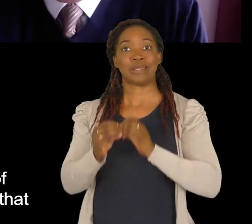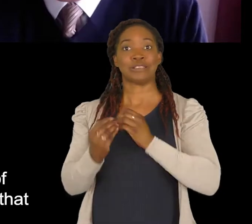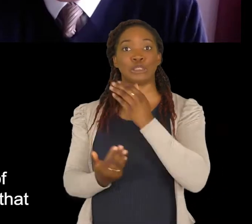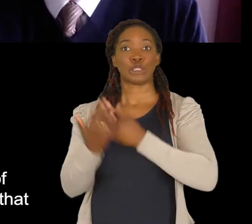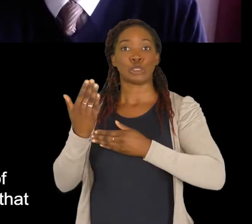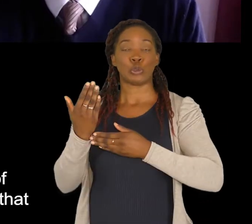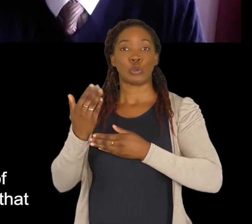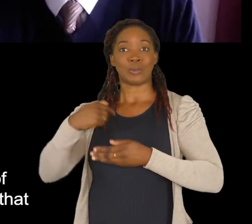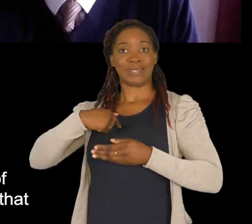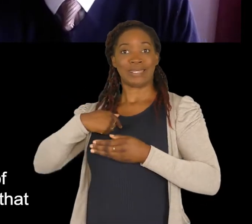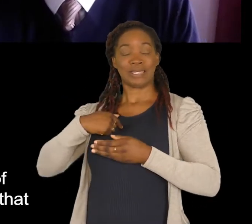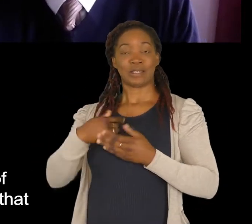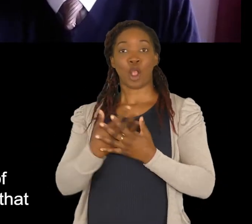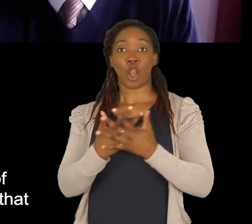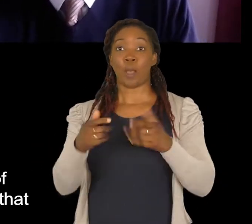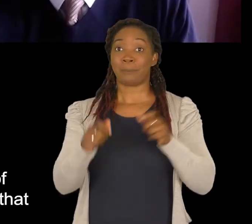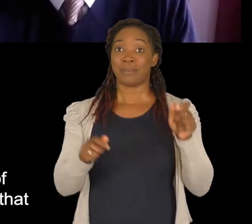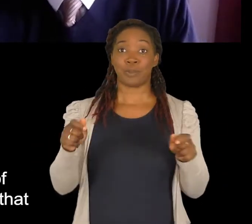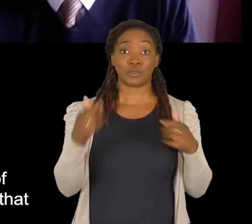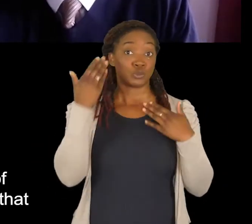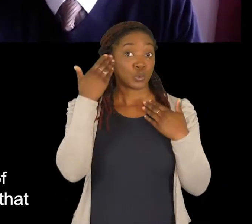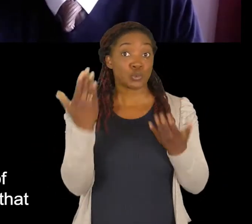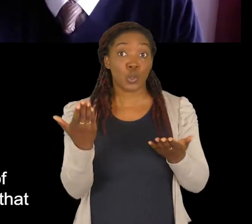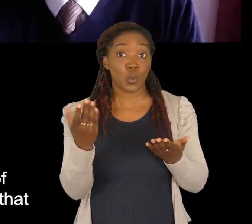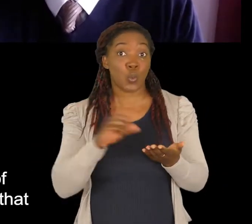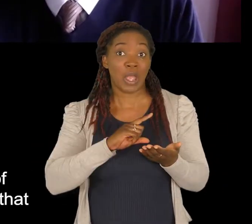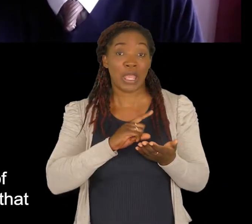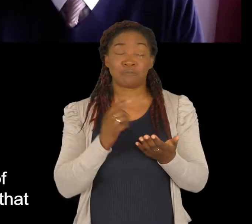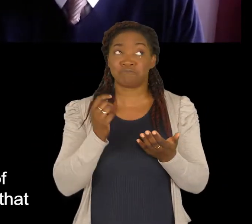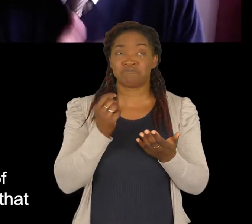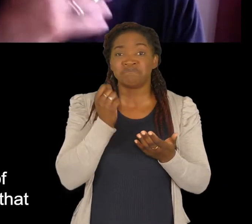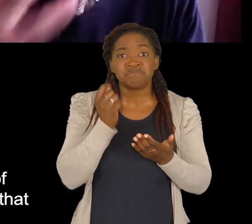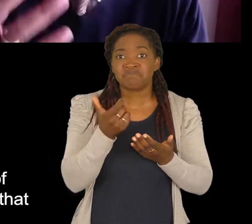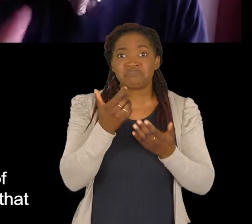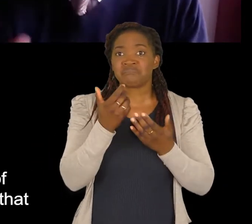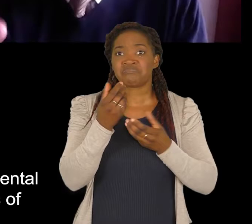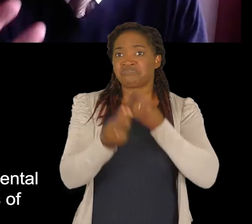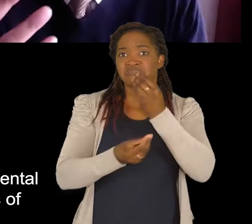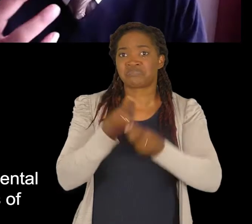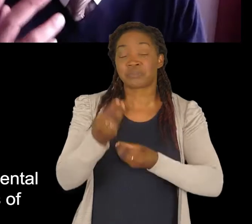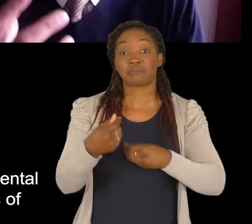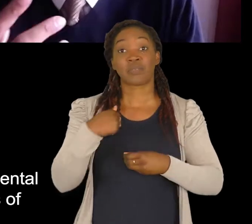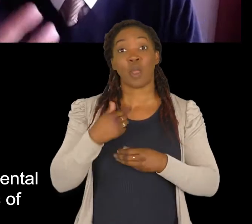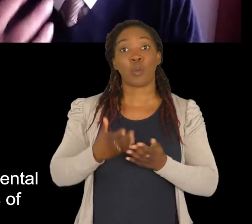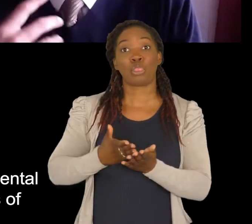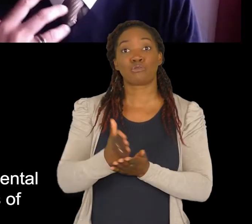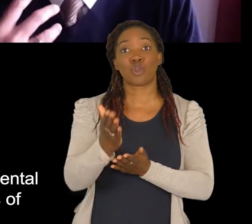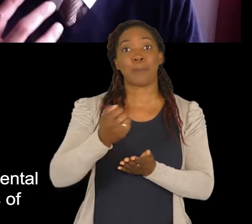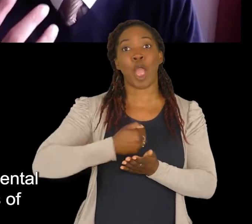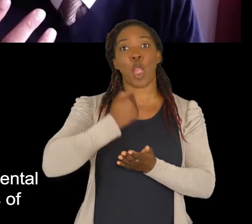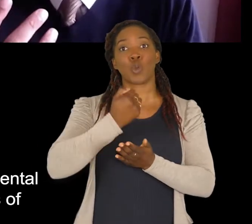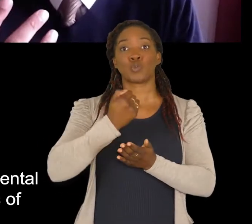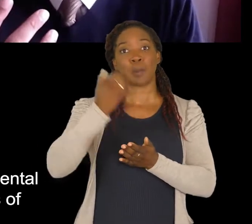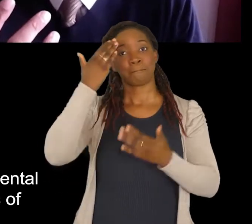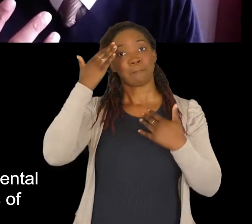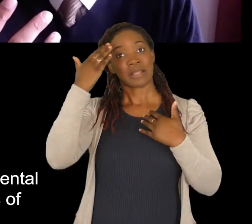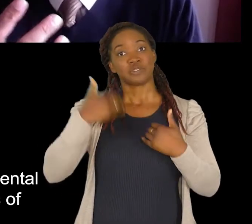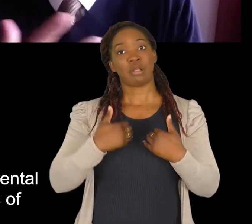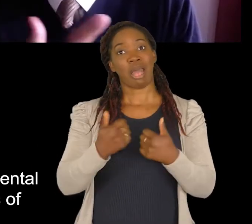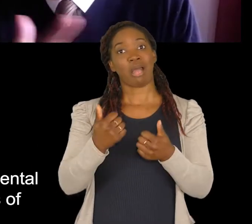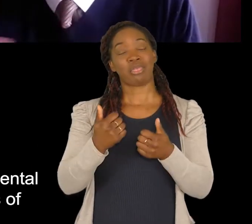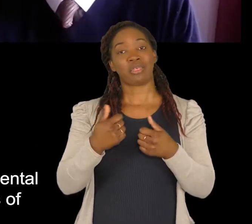of disability, continuing, a lot of people don't know this because I don't sort of talk that openly about it, but I went through my own mental